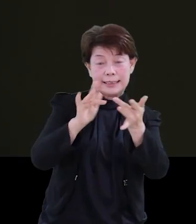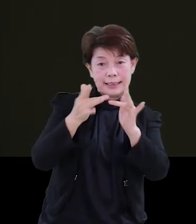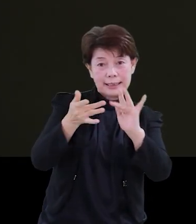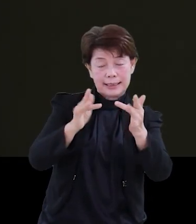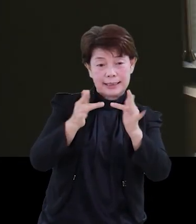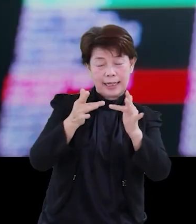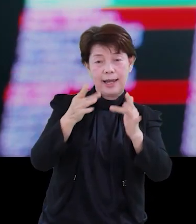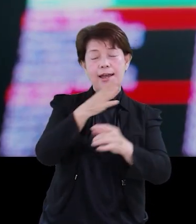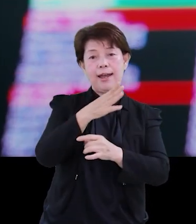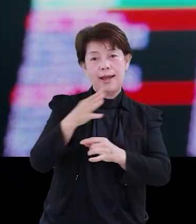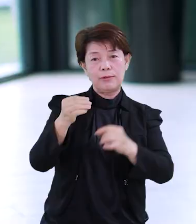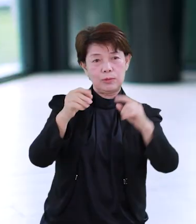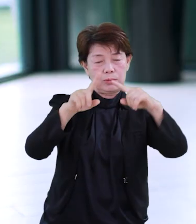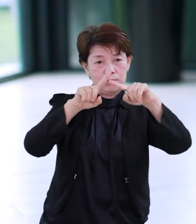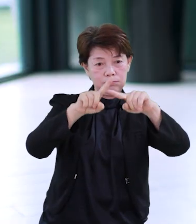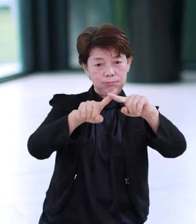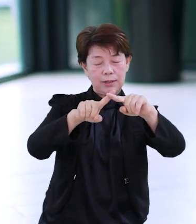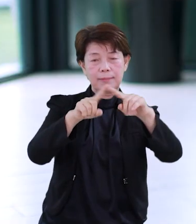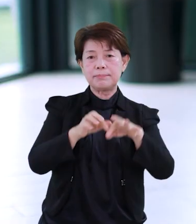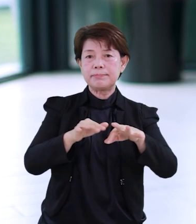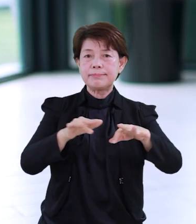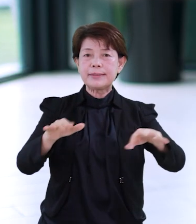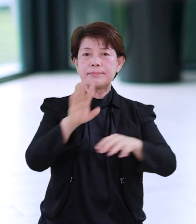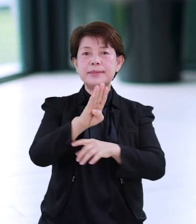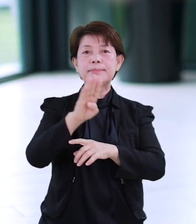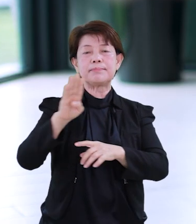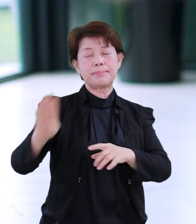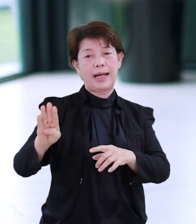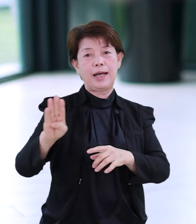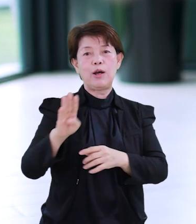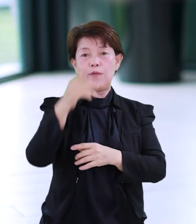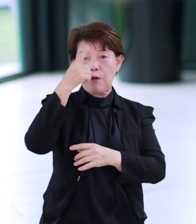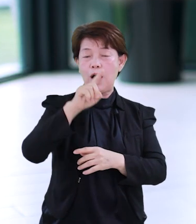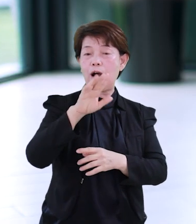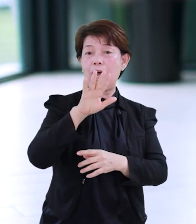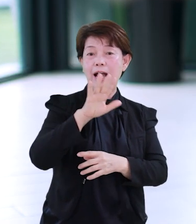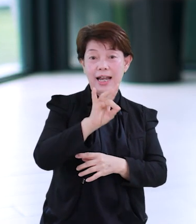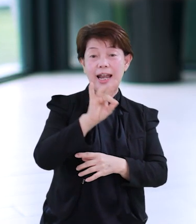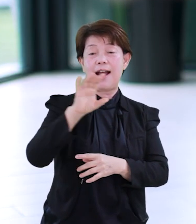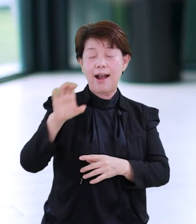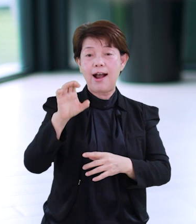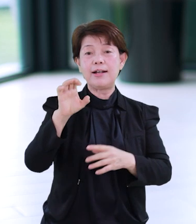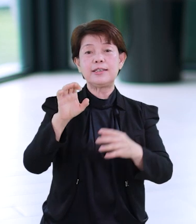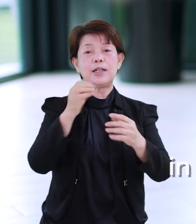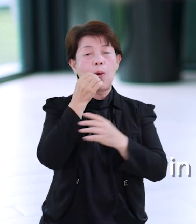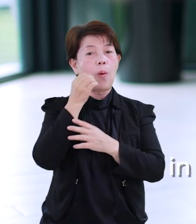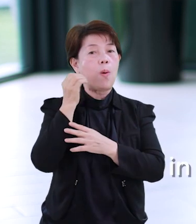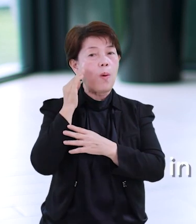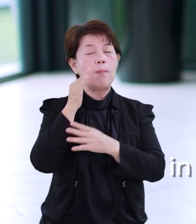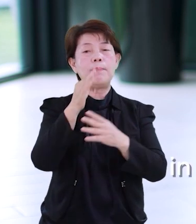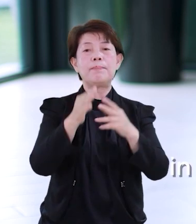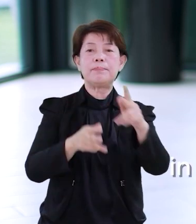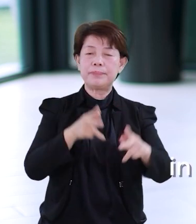800,000 home connects. And that allows us to build a very strong home broadband position in a